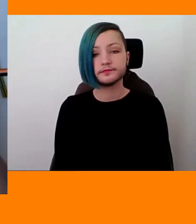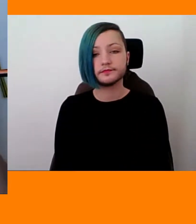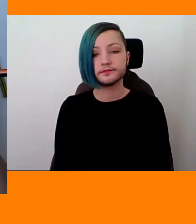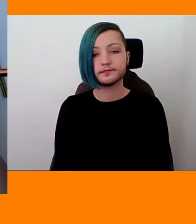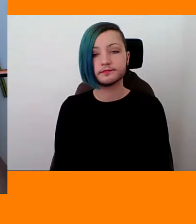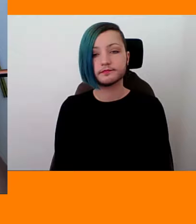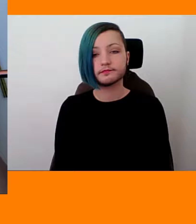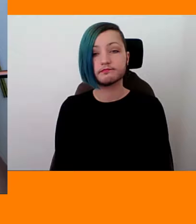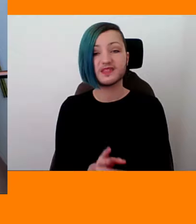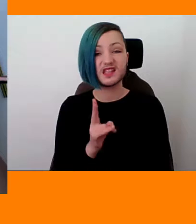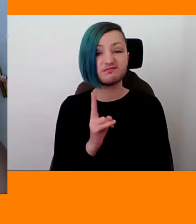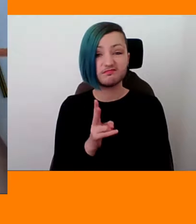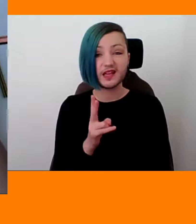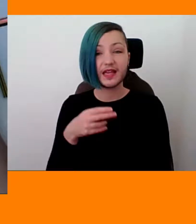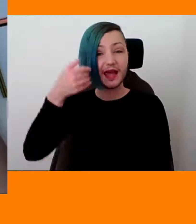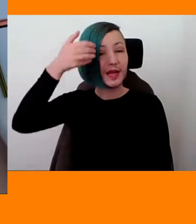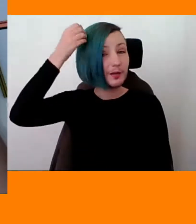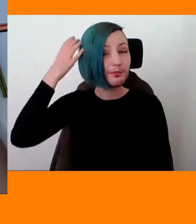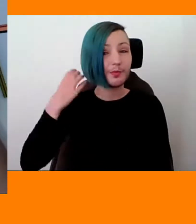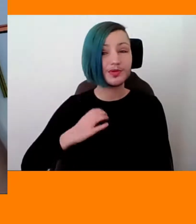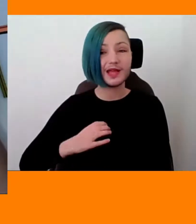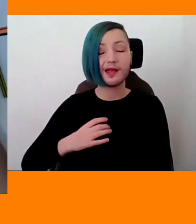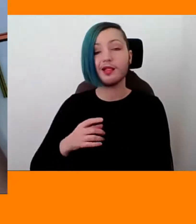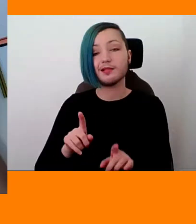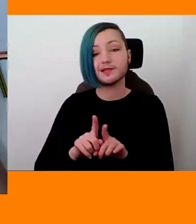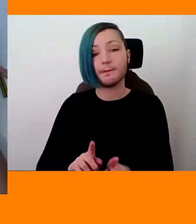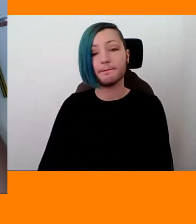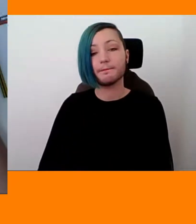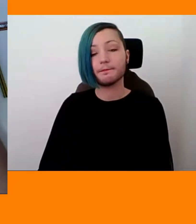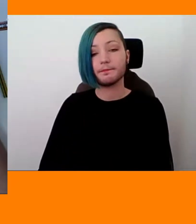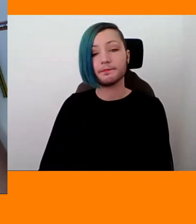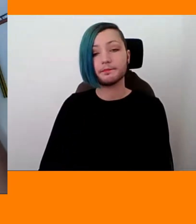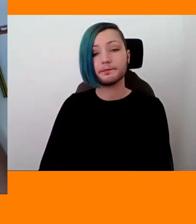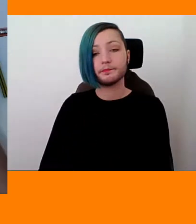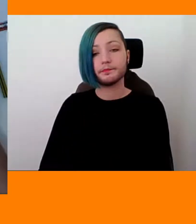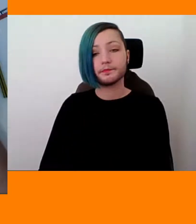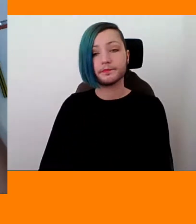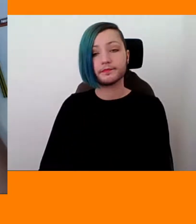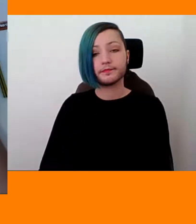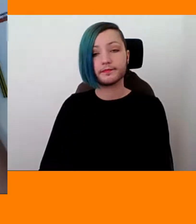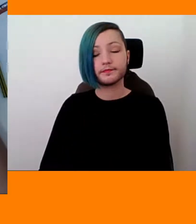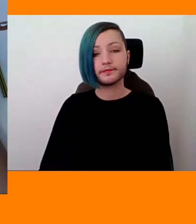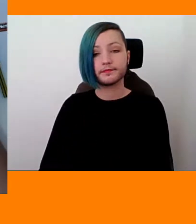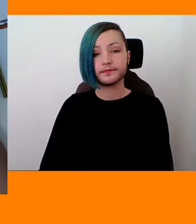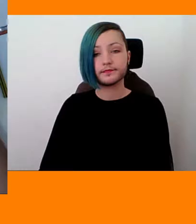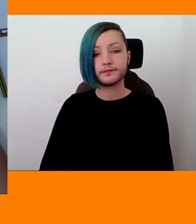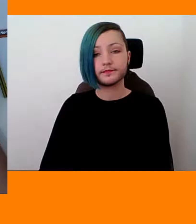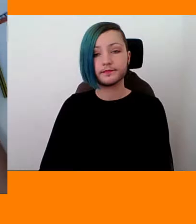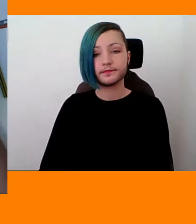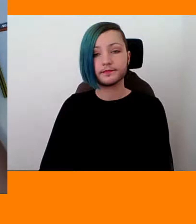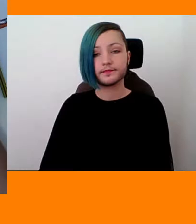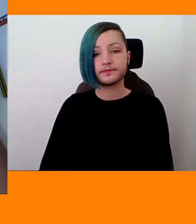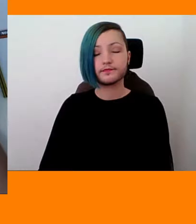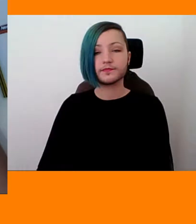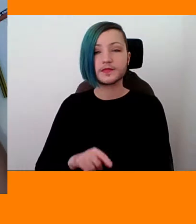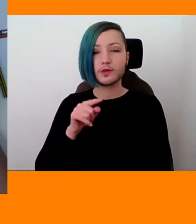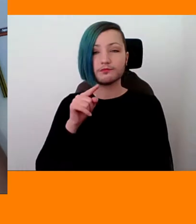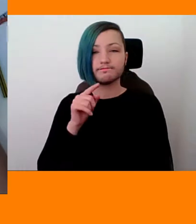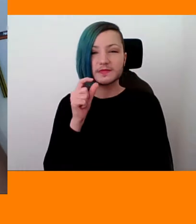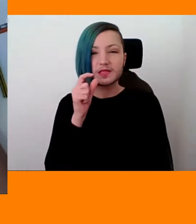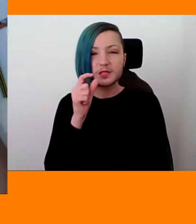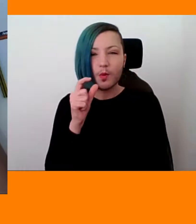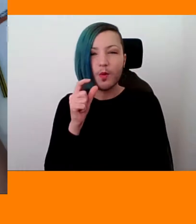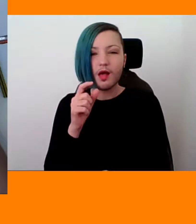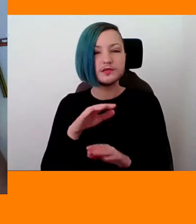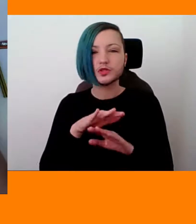And then we're just going to do exactly the same thing here. So back in the corner, these strands are going to be much smaller, so don't go too